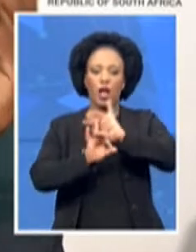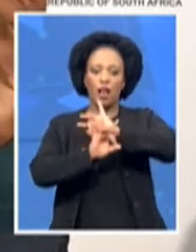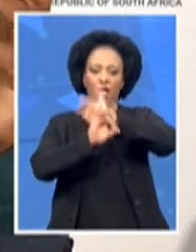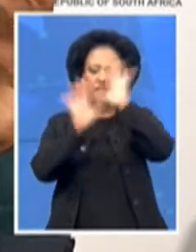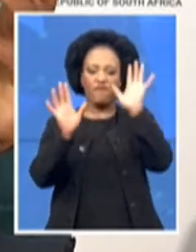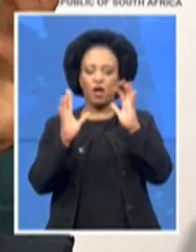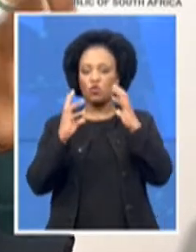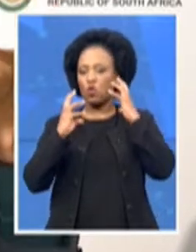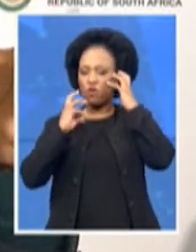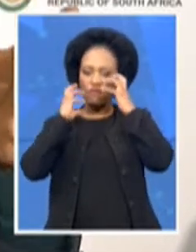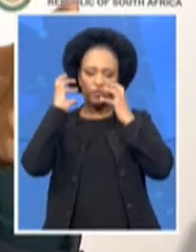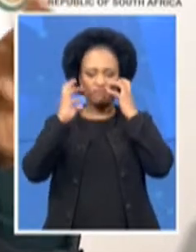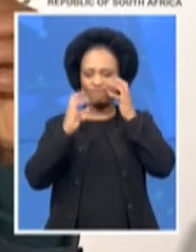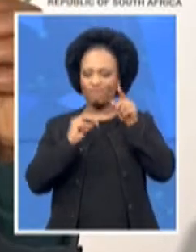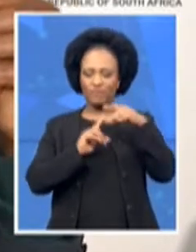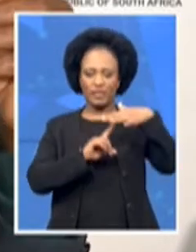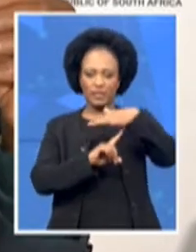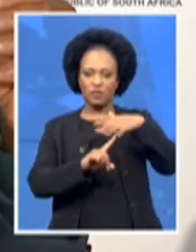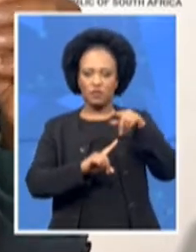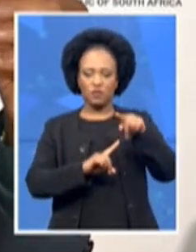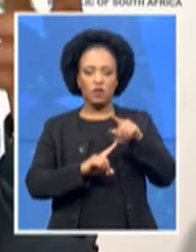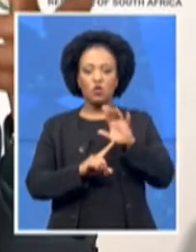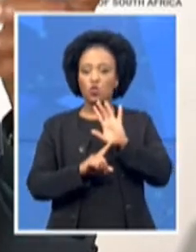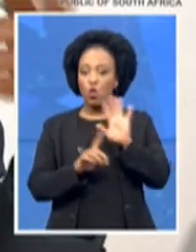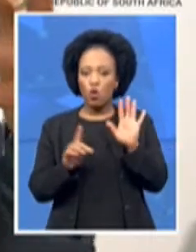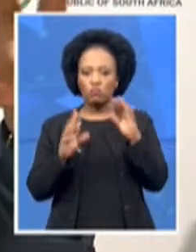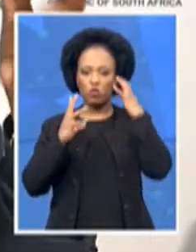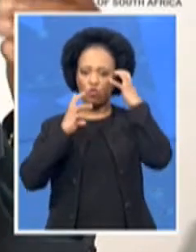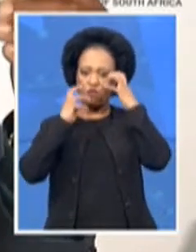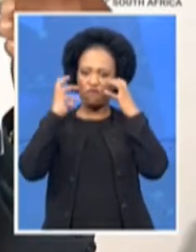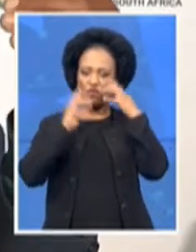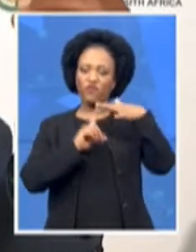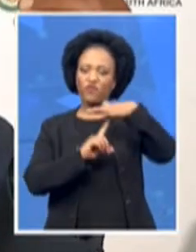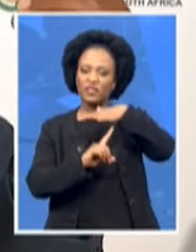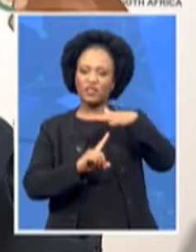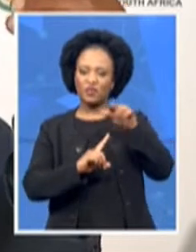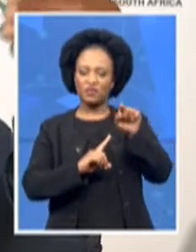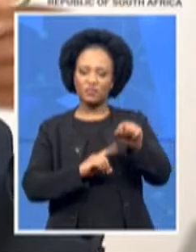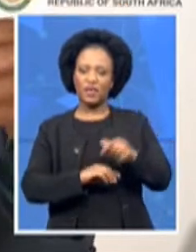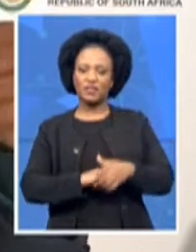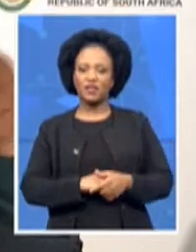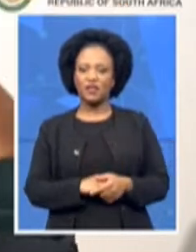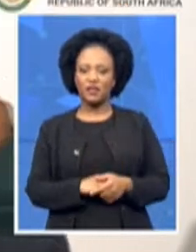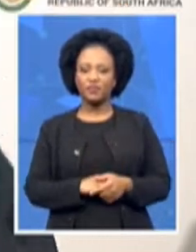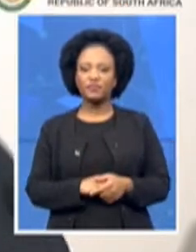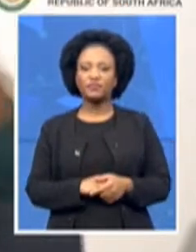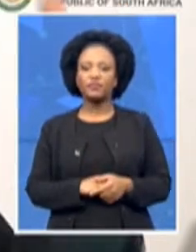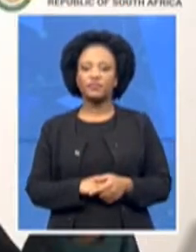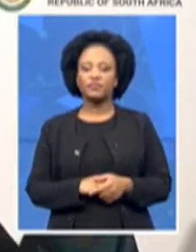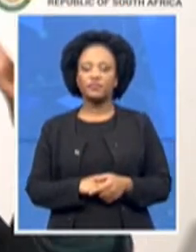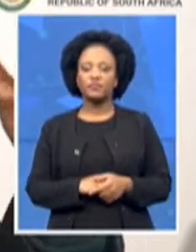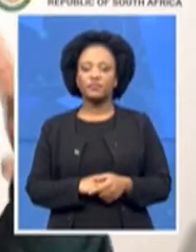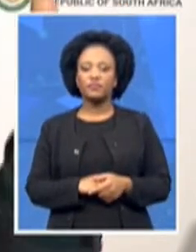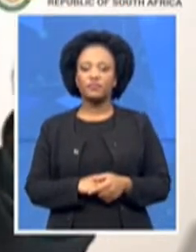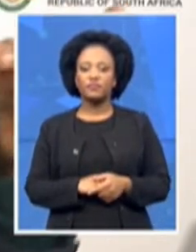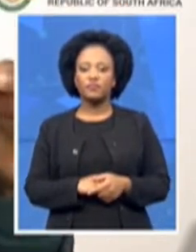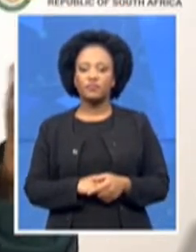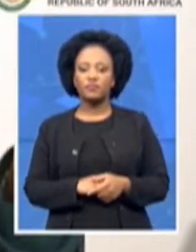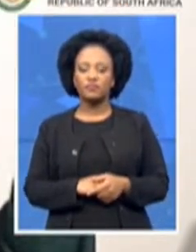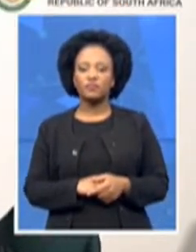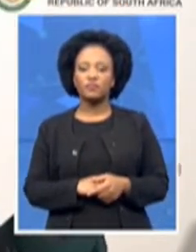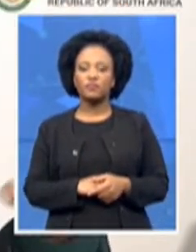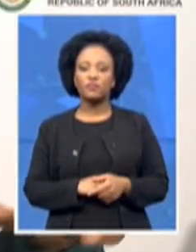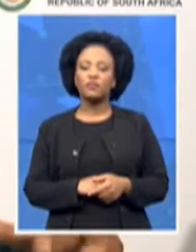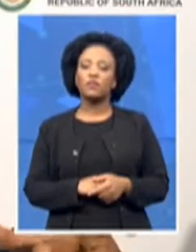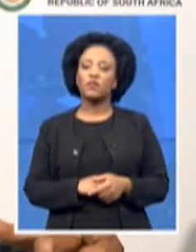Don't get confused with that situation. I think it just also to indicate that to cater for everybody, it will not